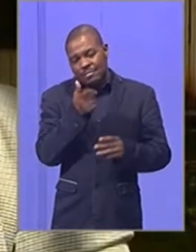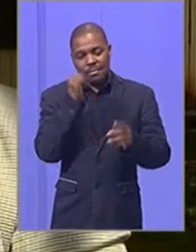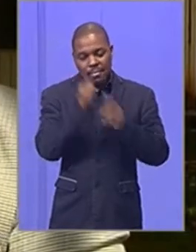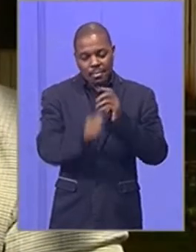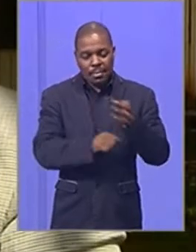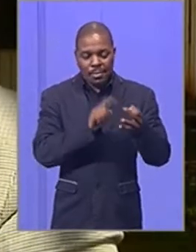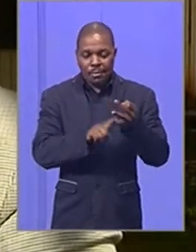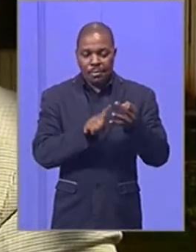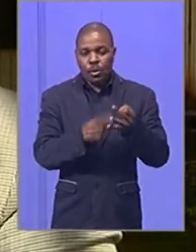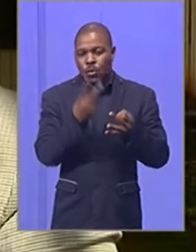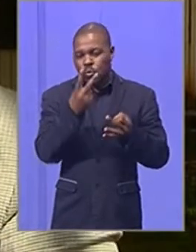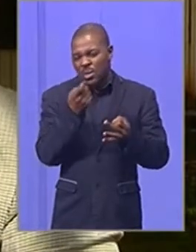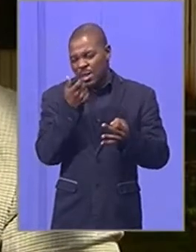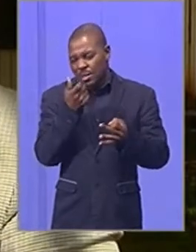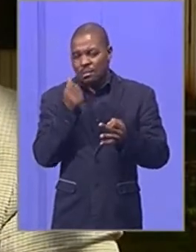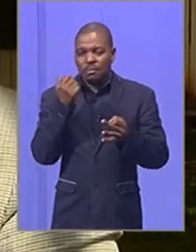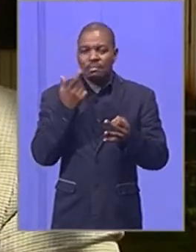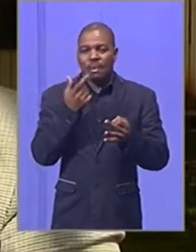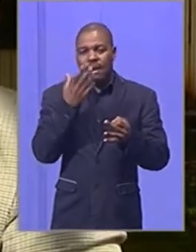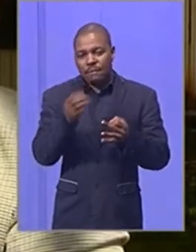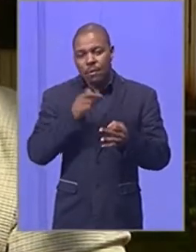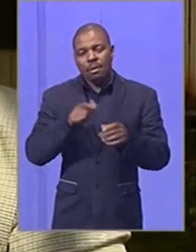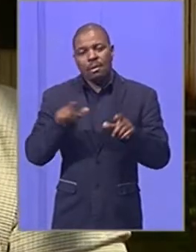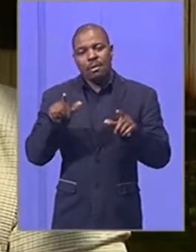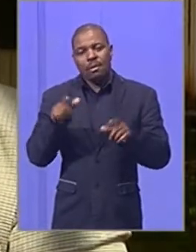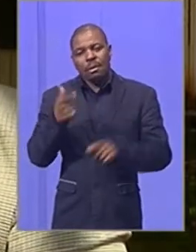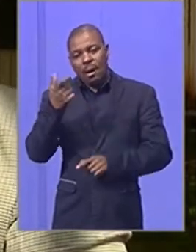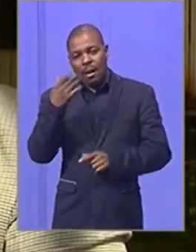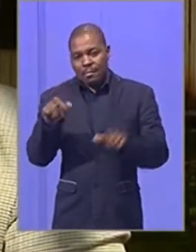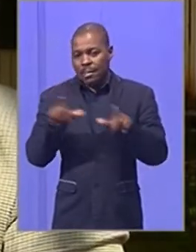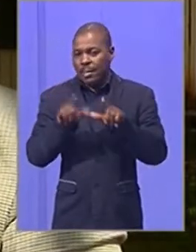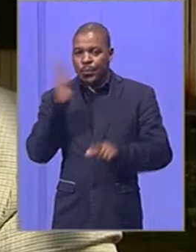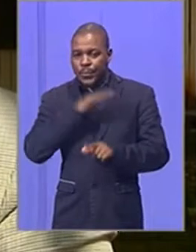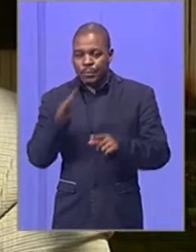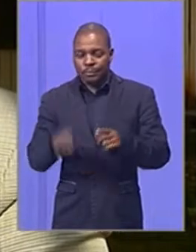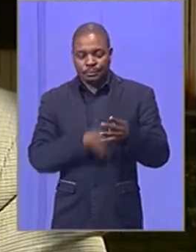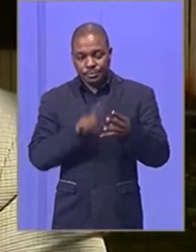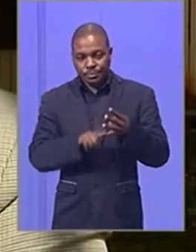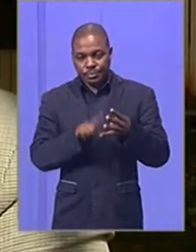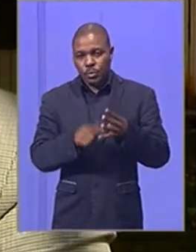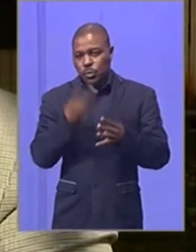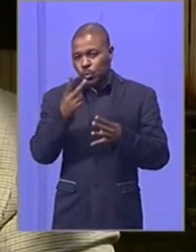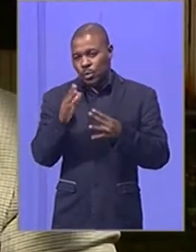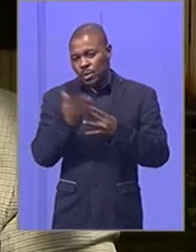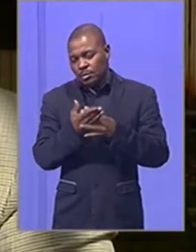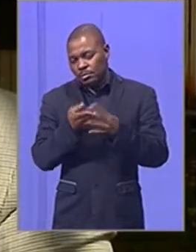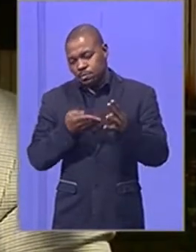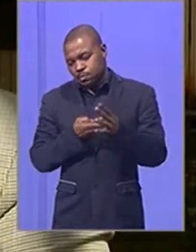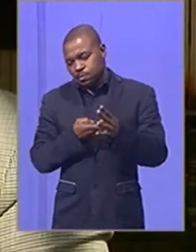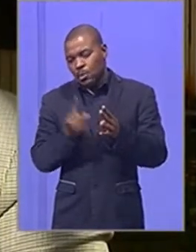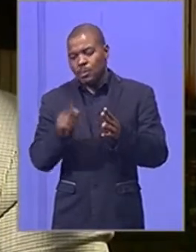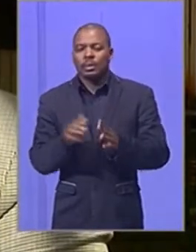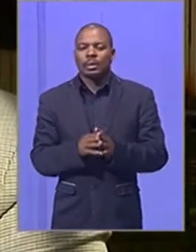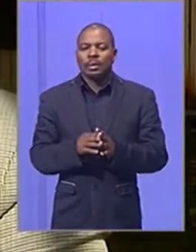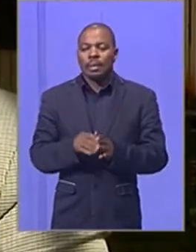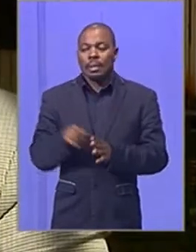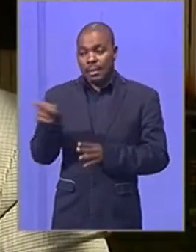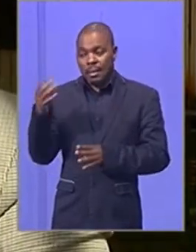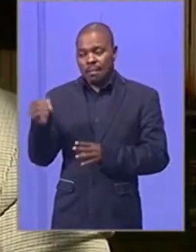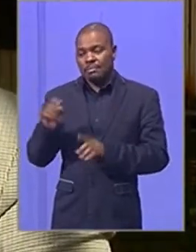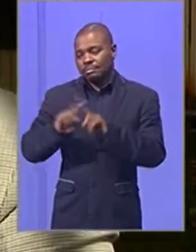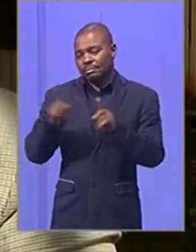of possession of unlicensed firearms, and another 2 counts of possession